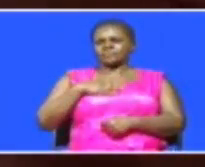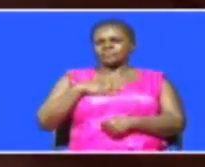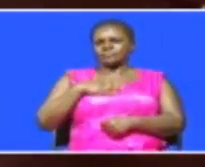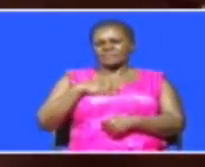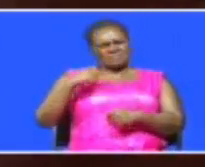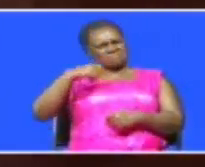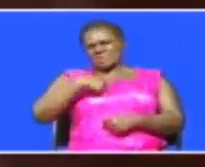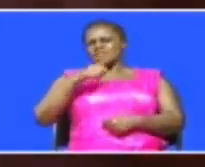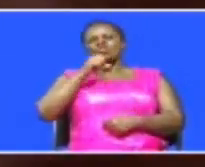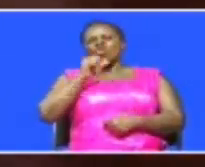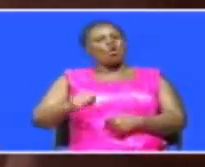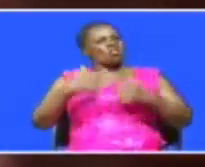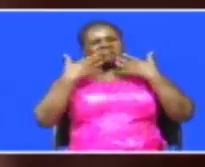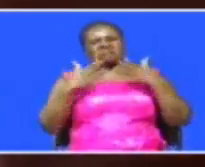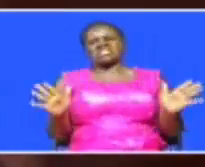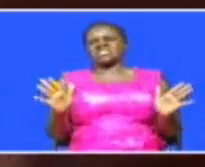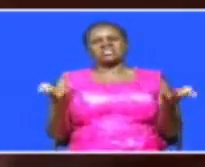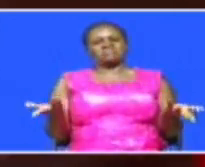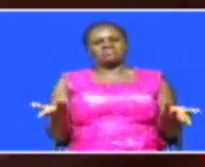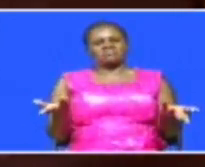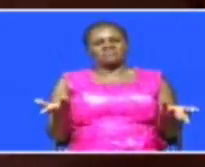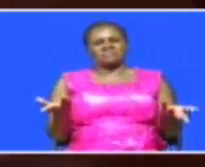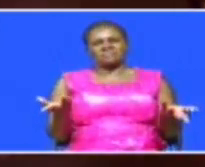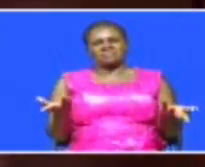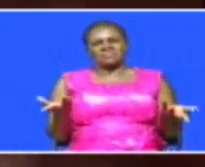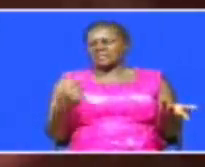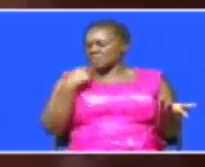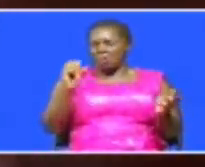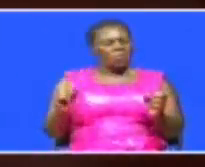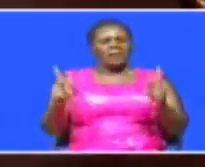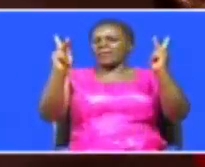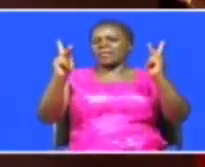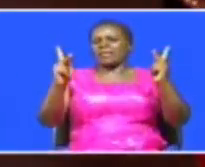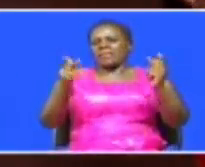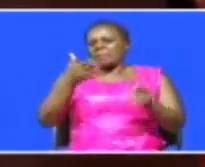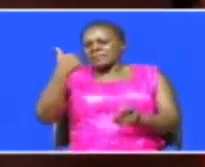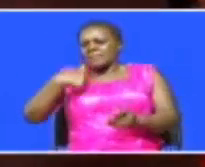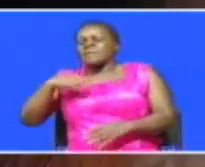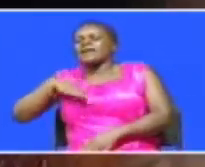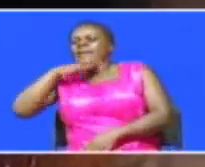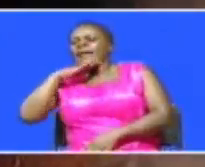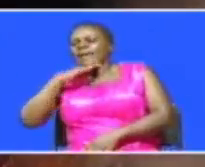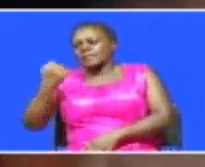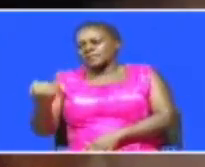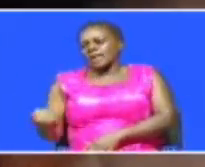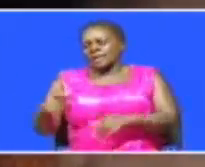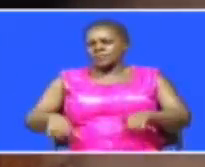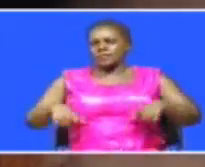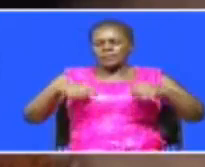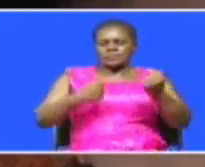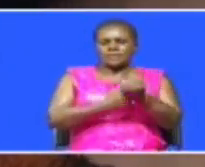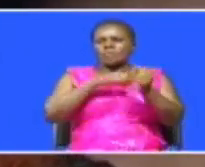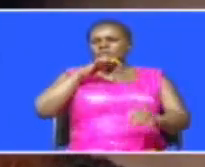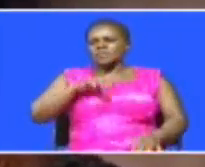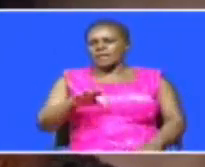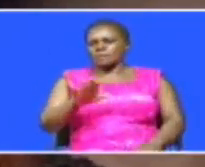At least me, I've been around for a while. That's why I was saying, yeah, let her live, let my child live. With support of her